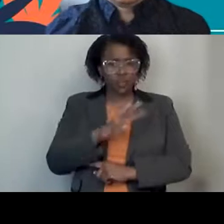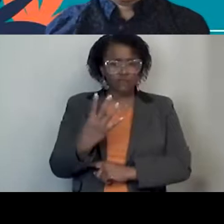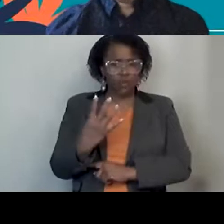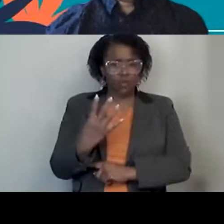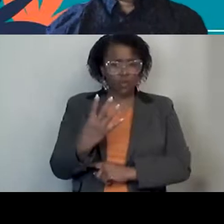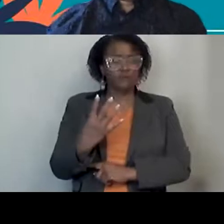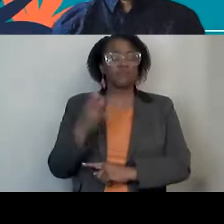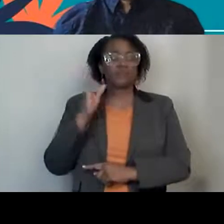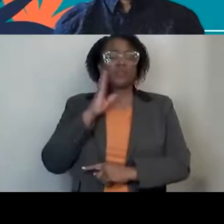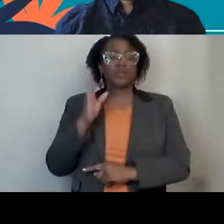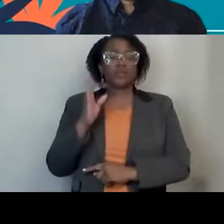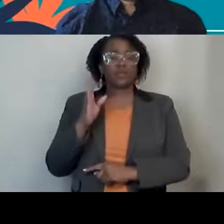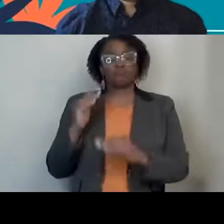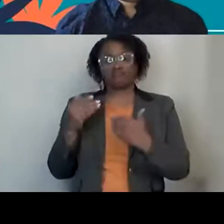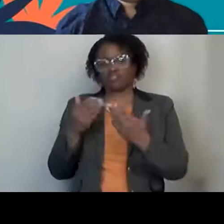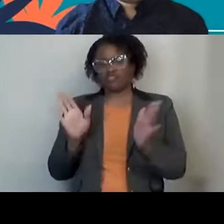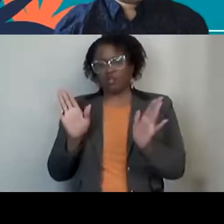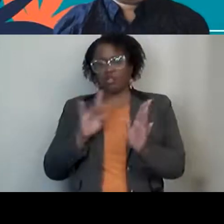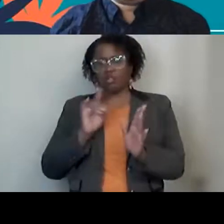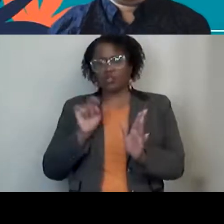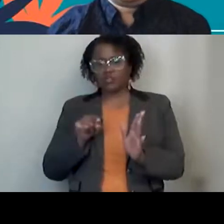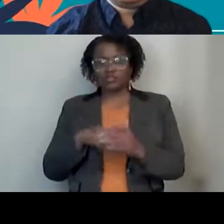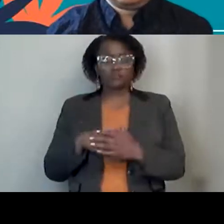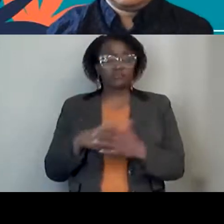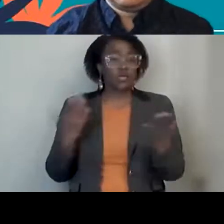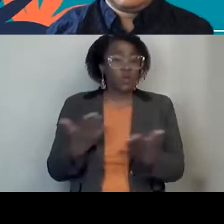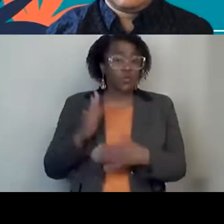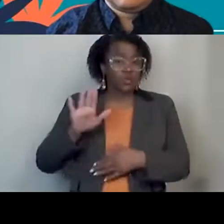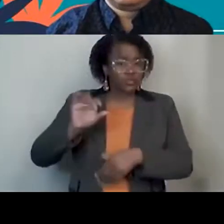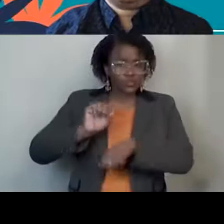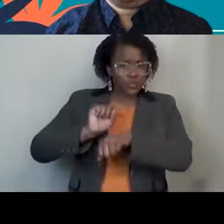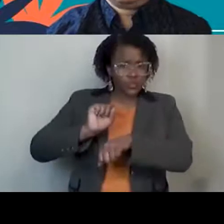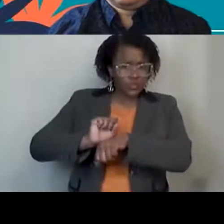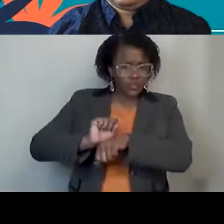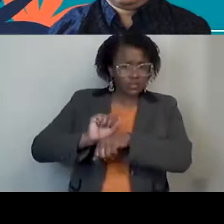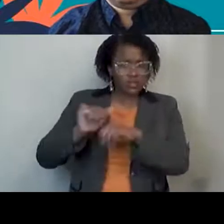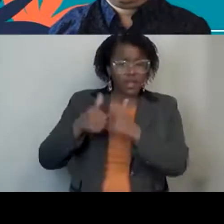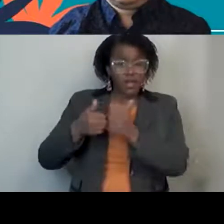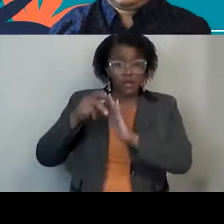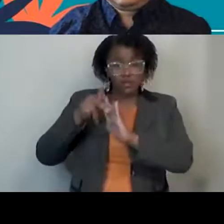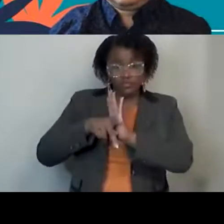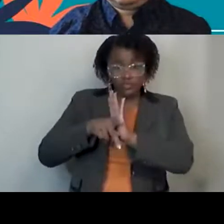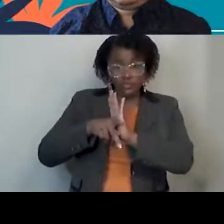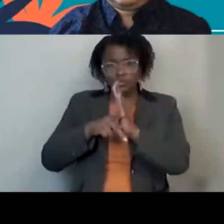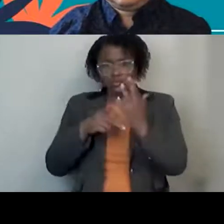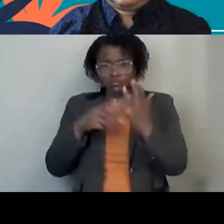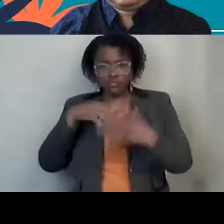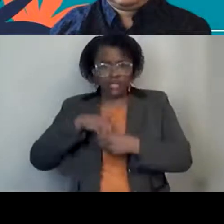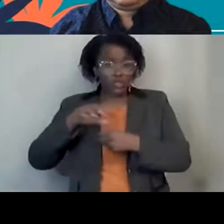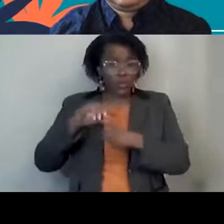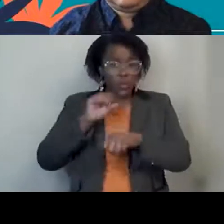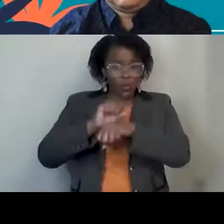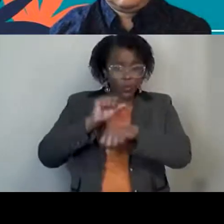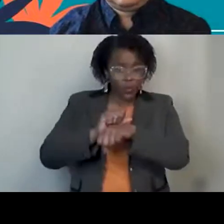speakers is, it's a general question, what is your work? And how do the principles laid out